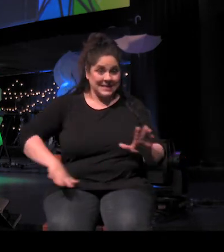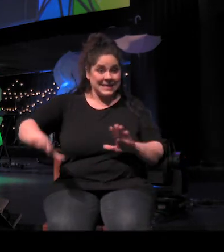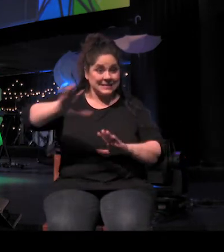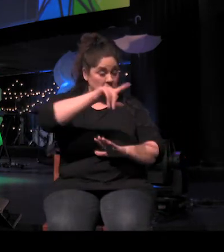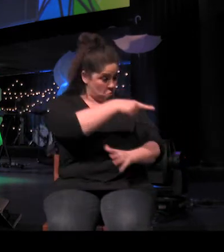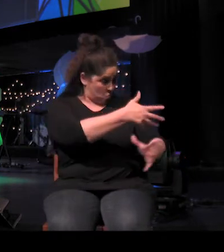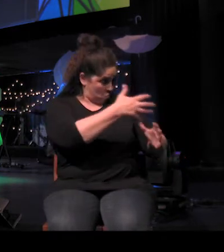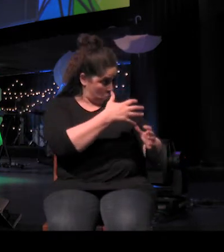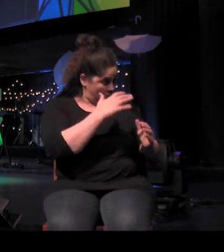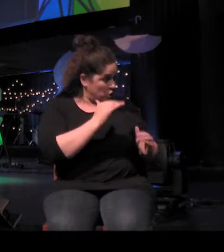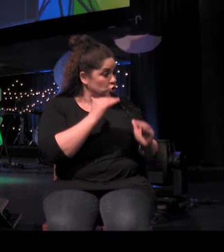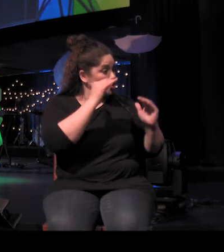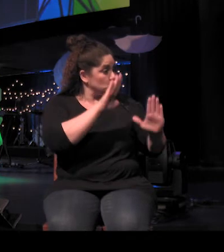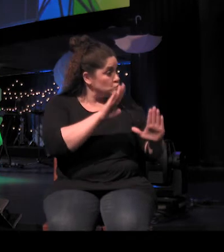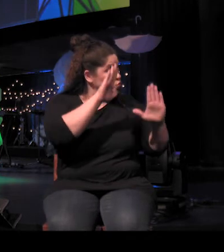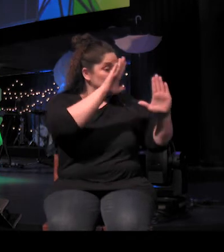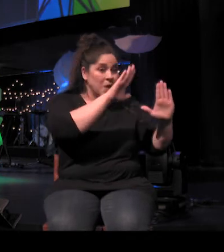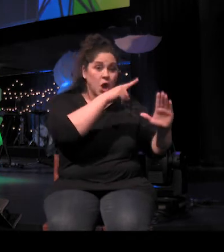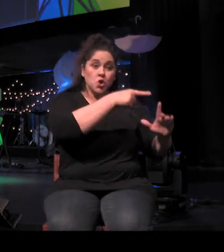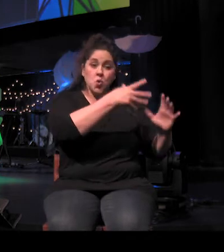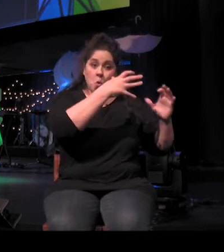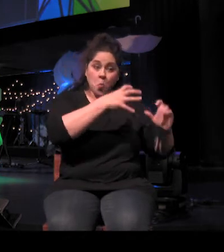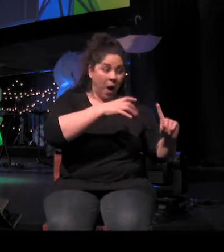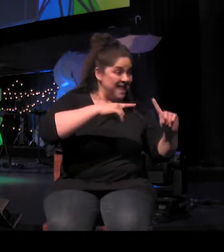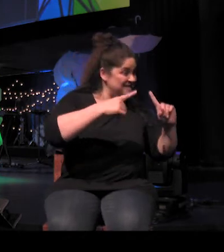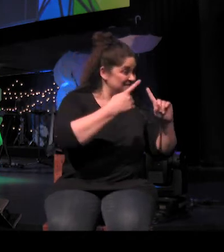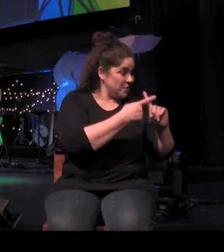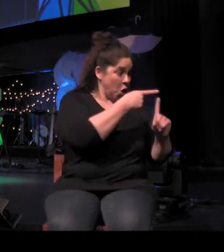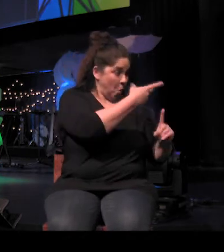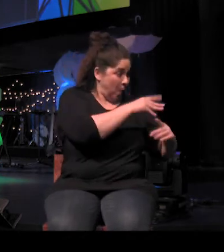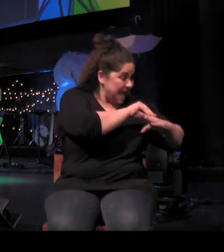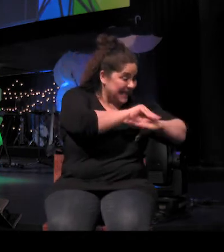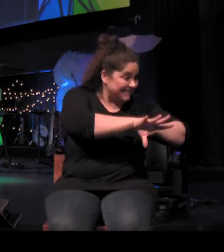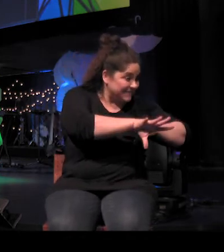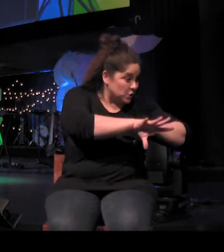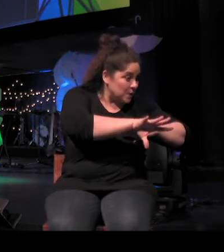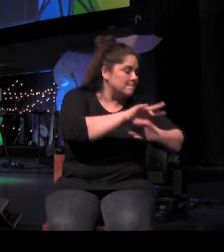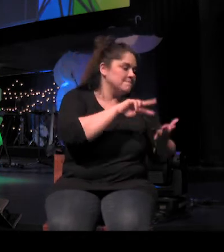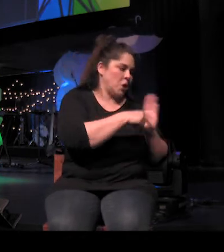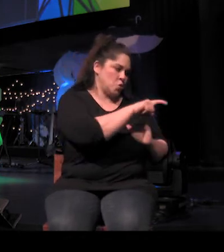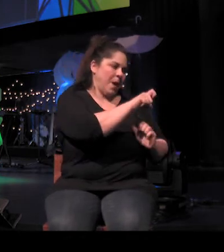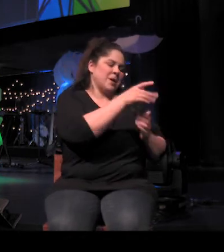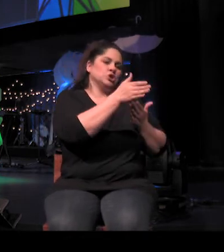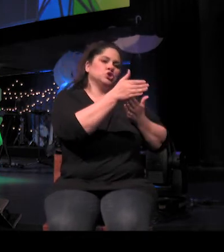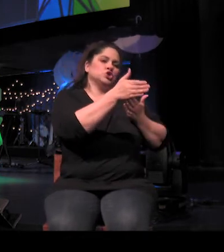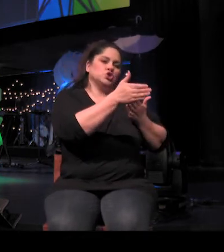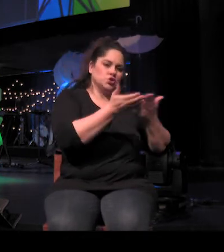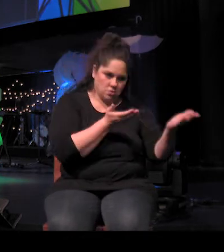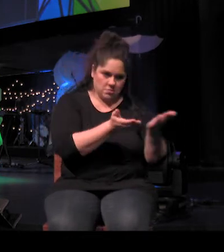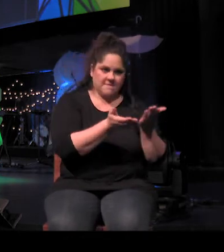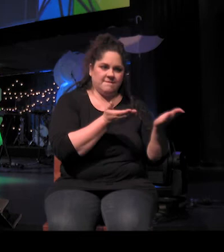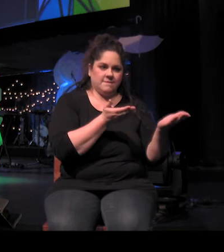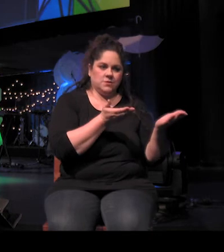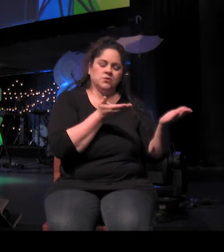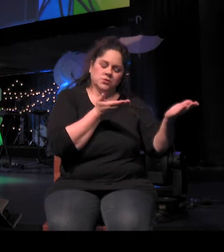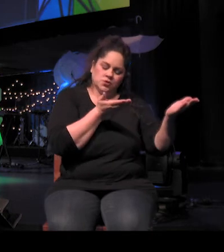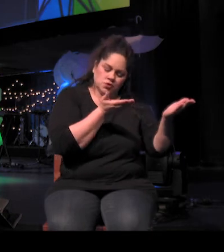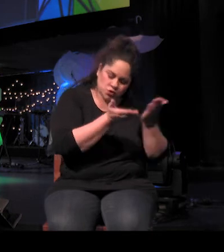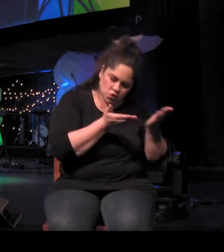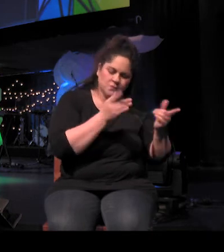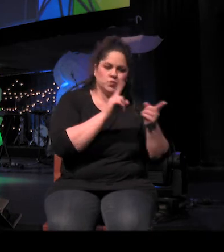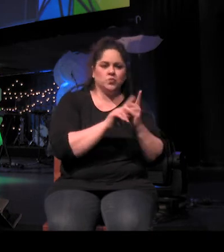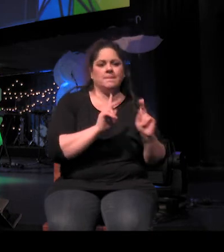great, if you want to be first, if you want to have a lot of influence, you got to serve. It's the way.